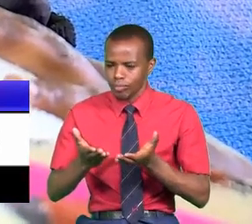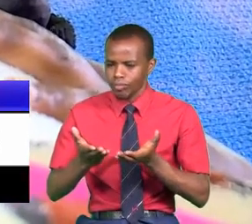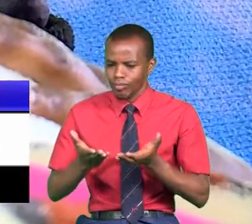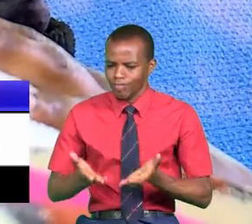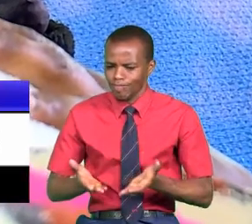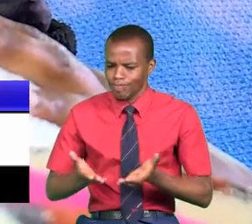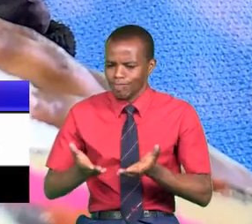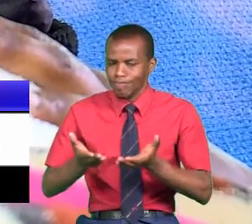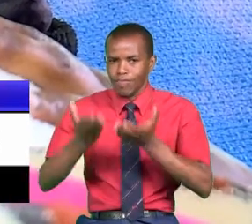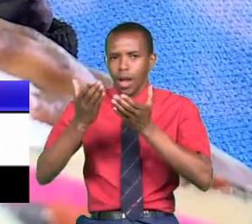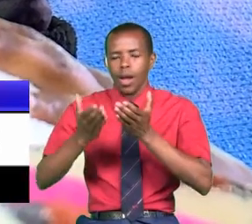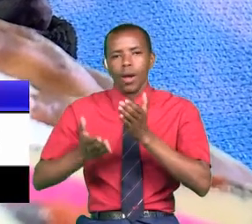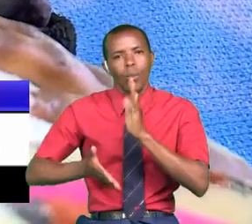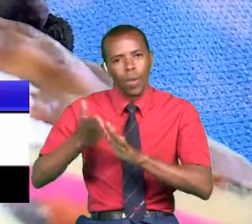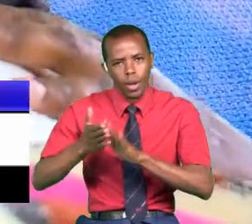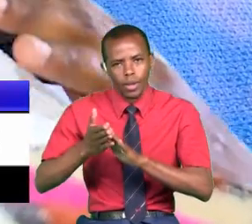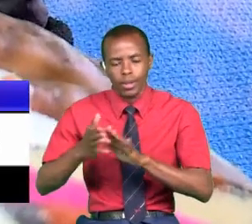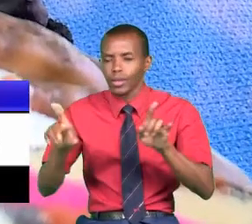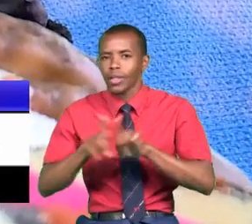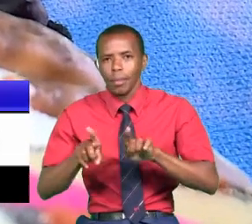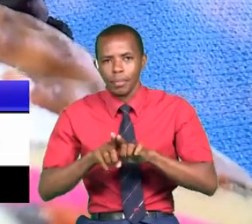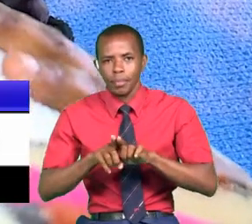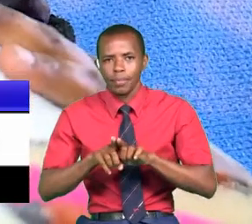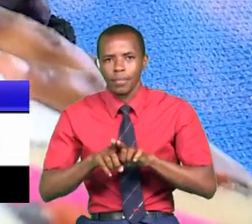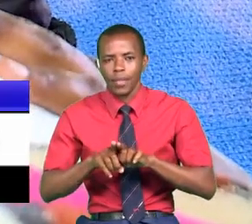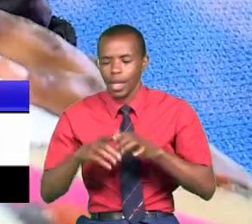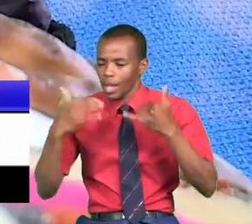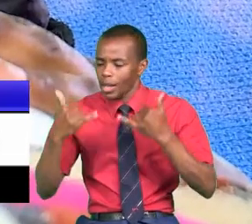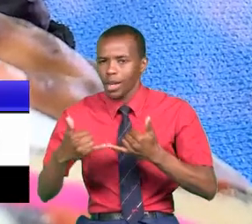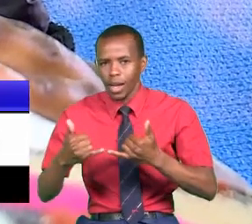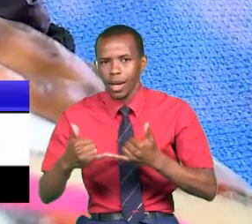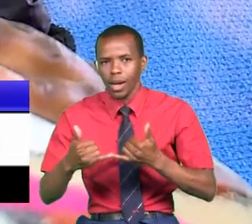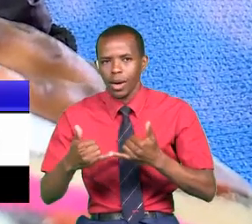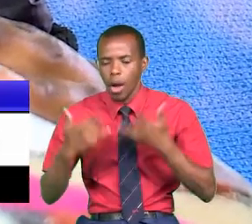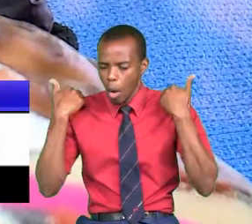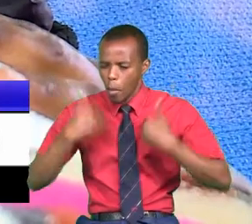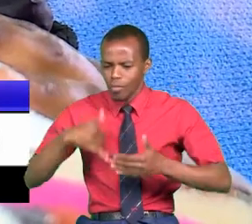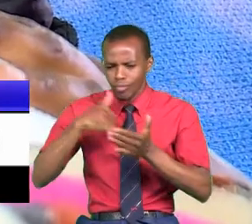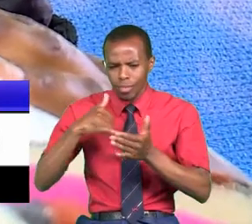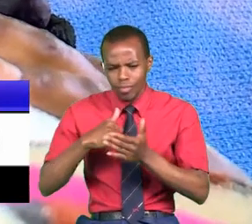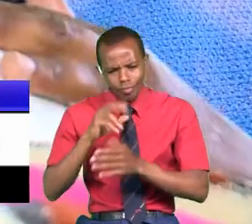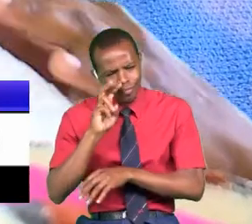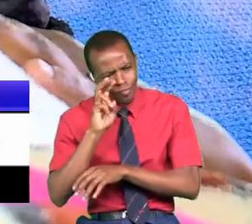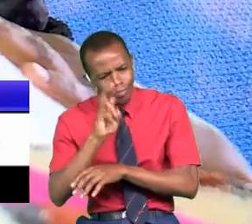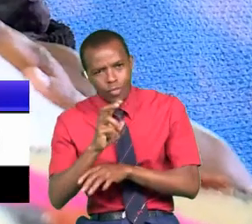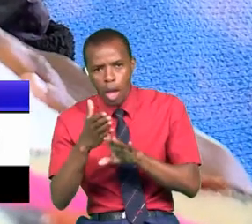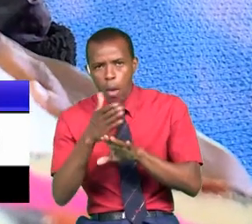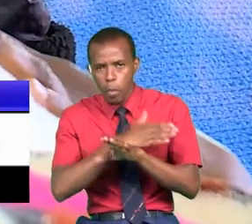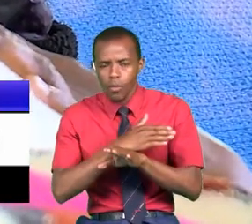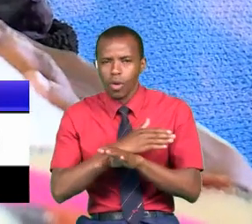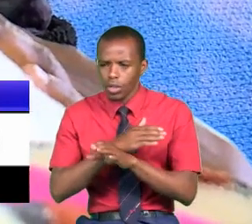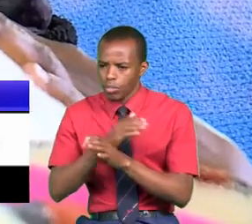haraka, alafu pia at least saizi na get involved kuangalia, unajua before tulikuwa kwa